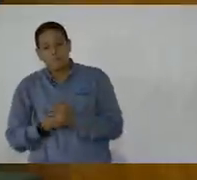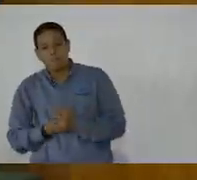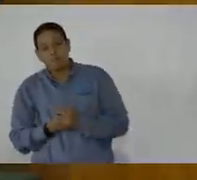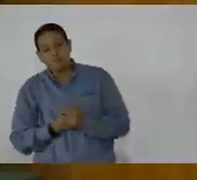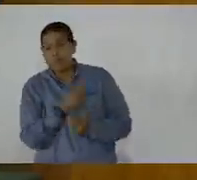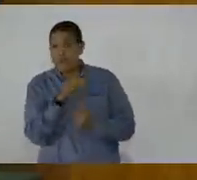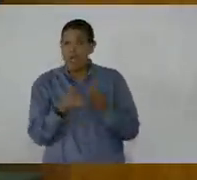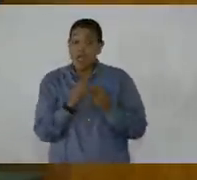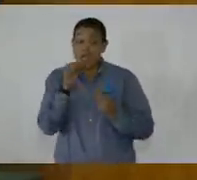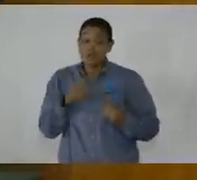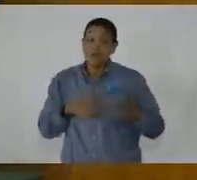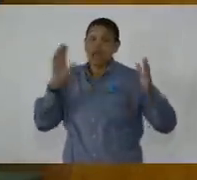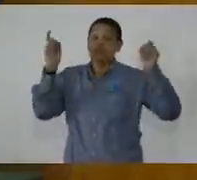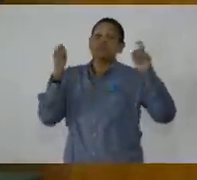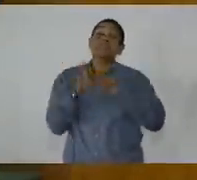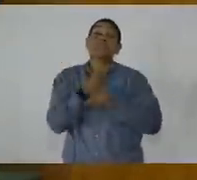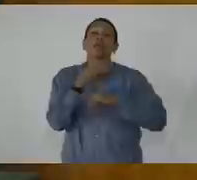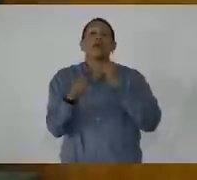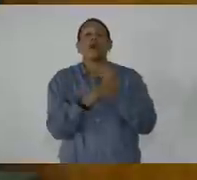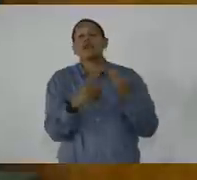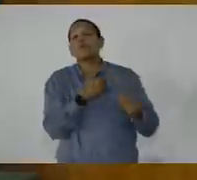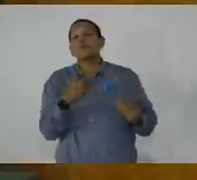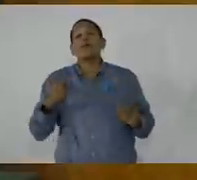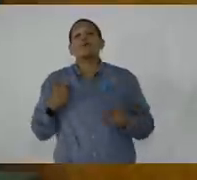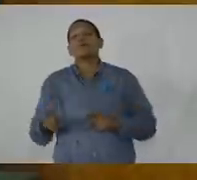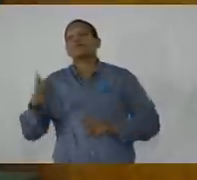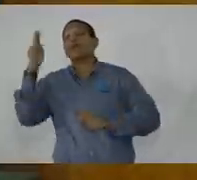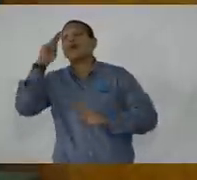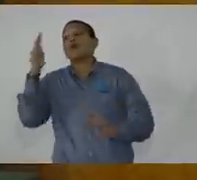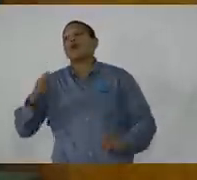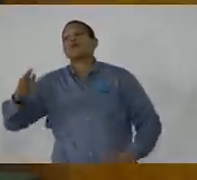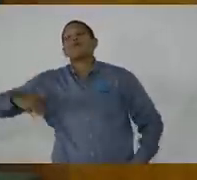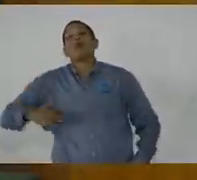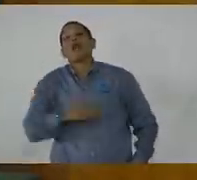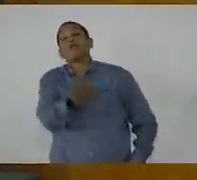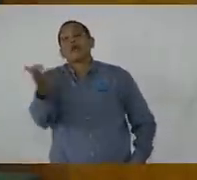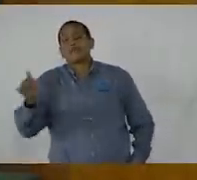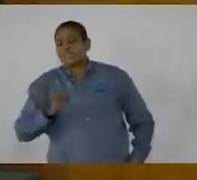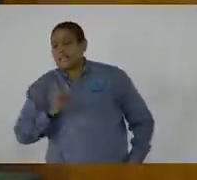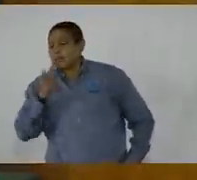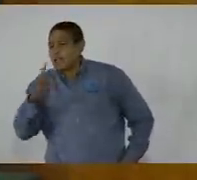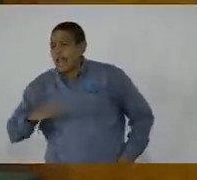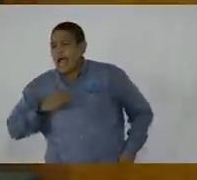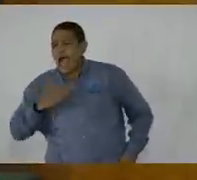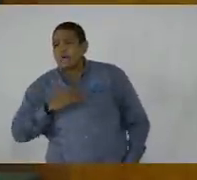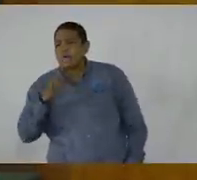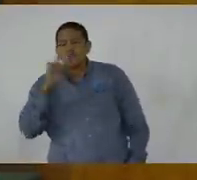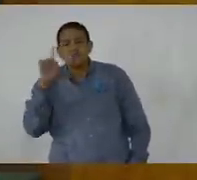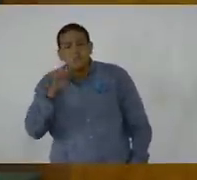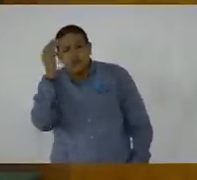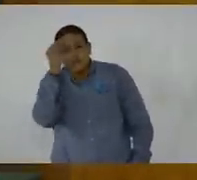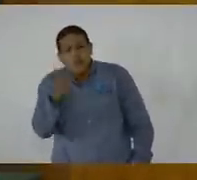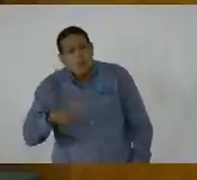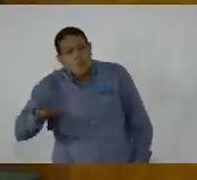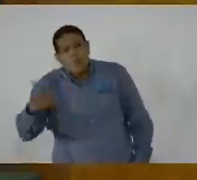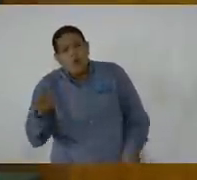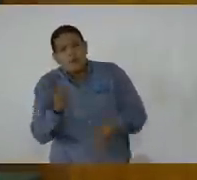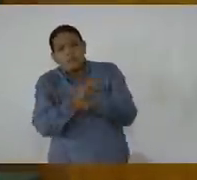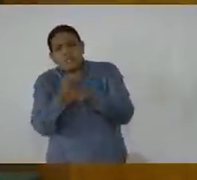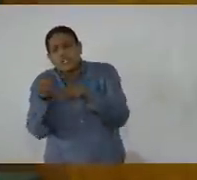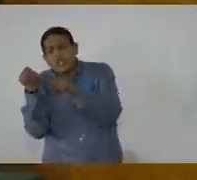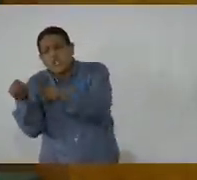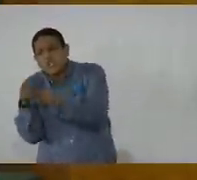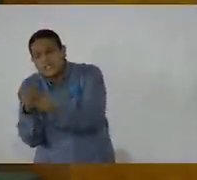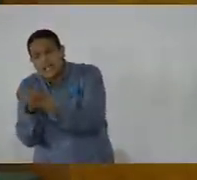That's right. Madam Speaker and members of this Honorable House, I am pleased to report that the Ministry